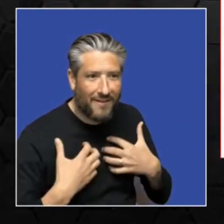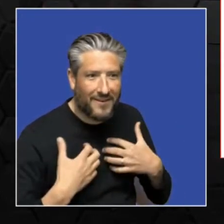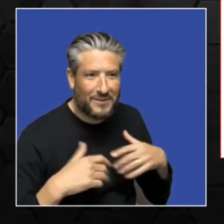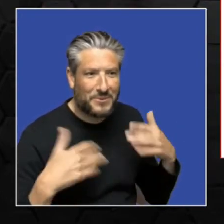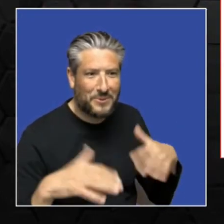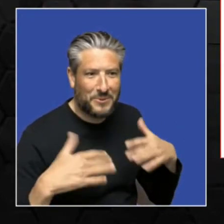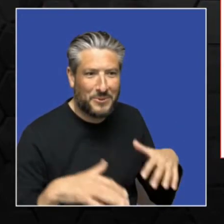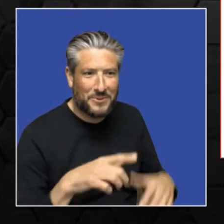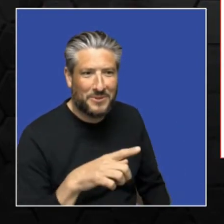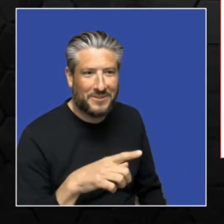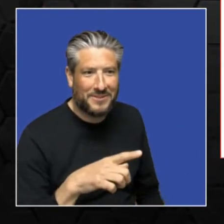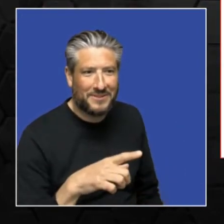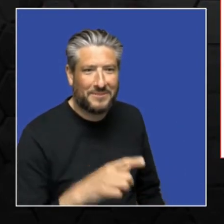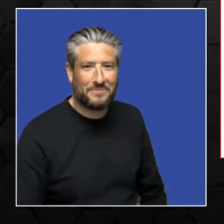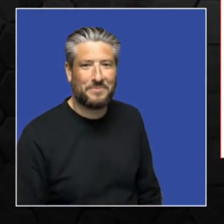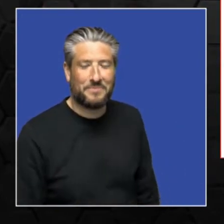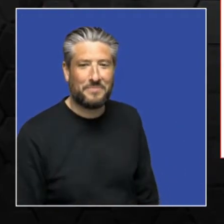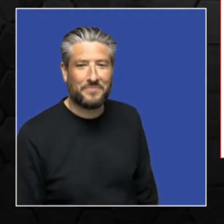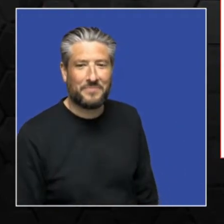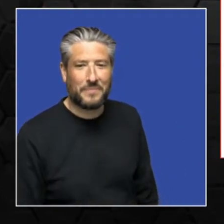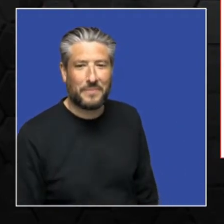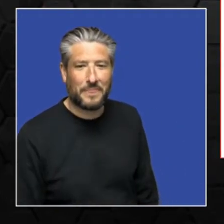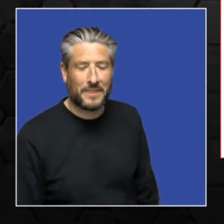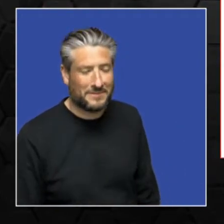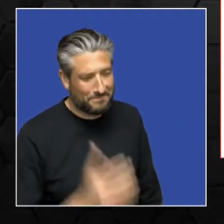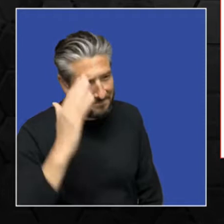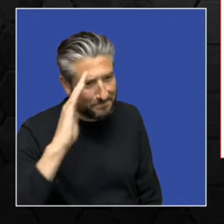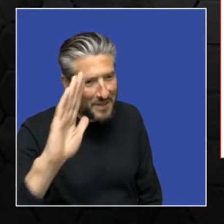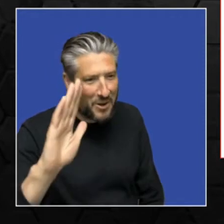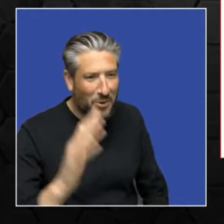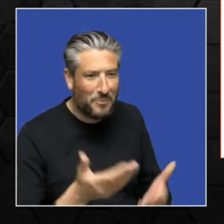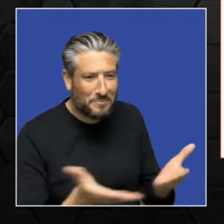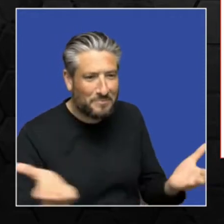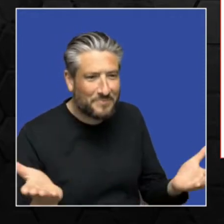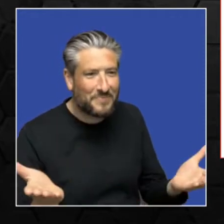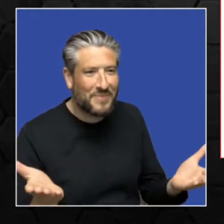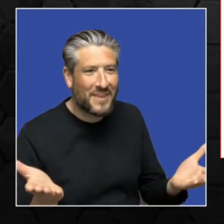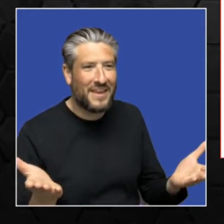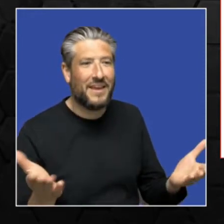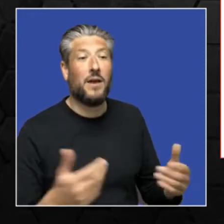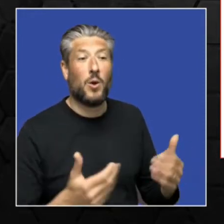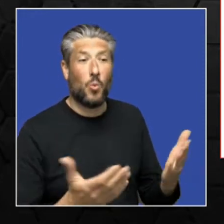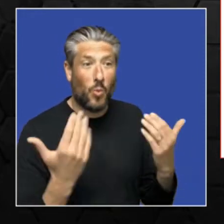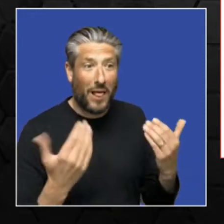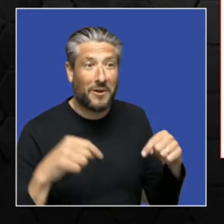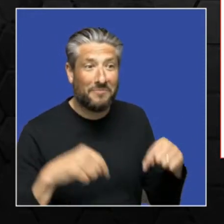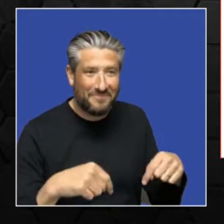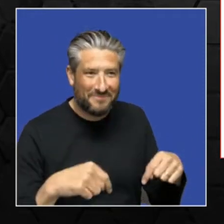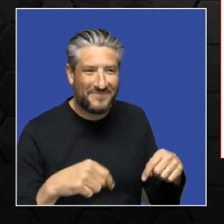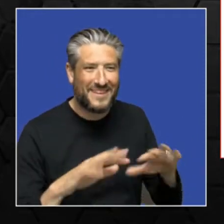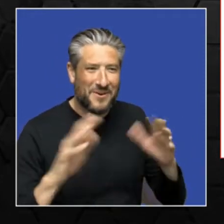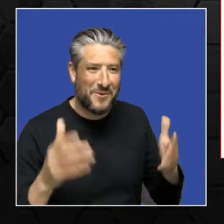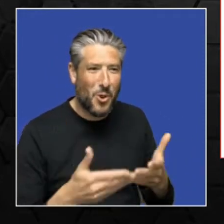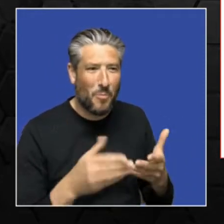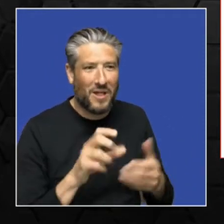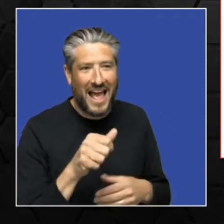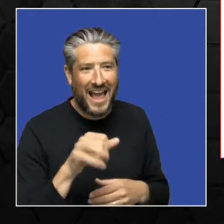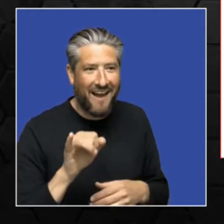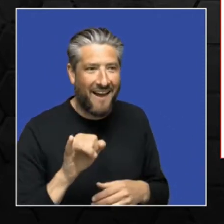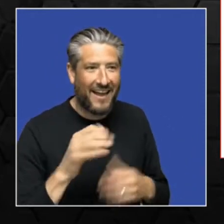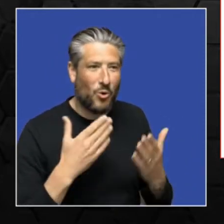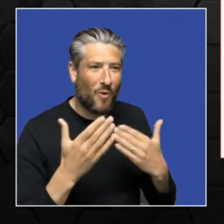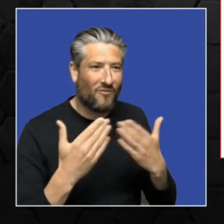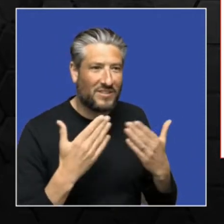So, hello, everybody. Welcome to the Global AI Conference. I hope you, so far, the sessions that you've watched, I